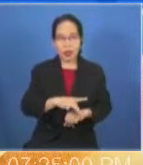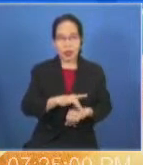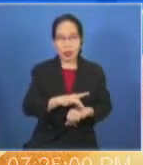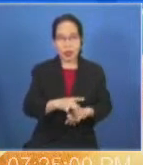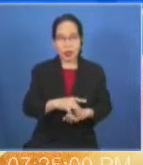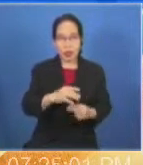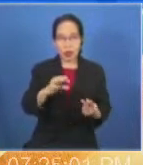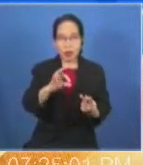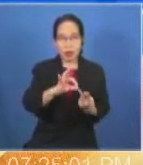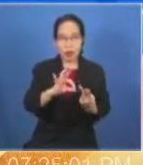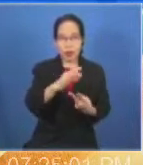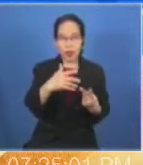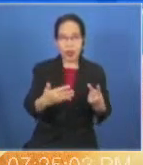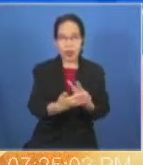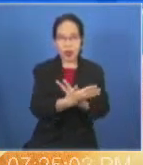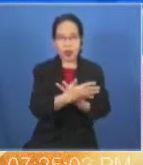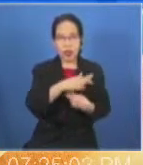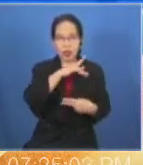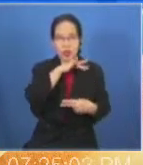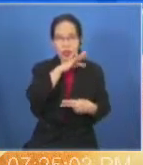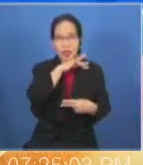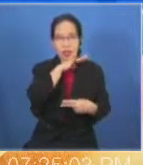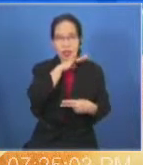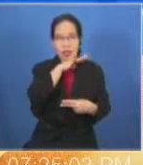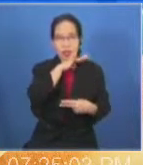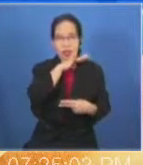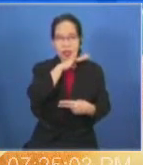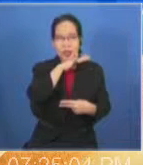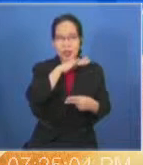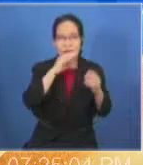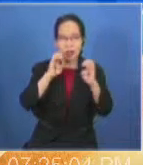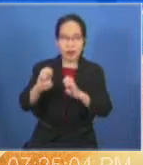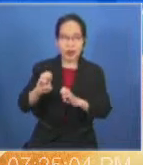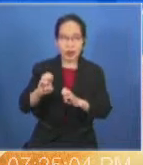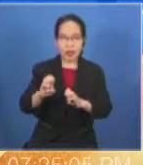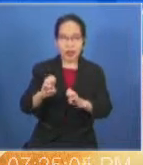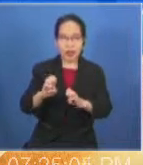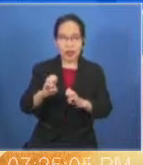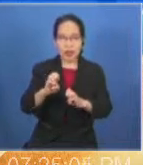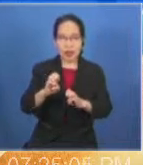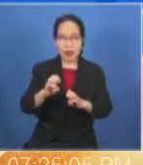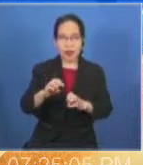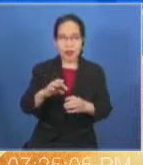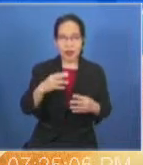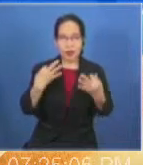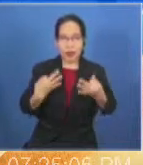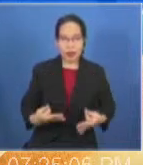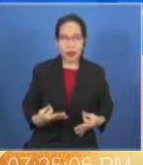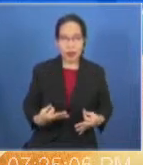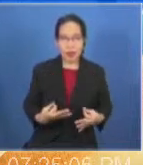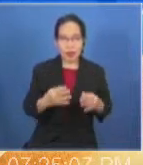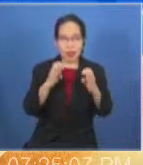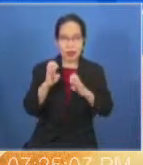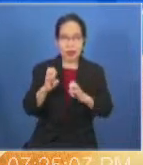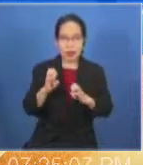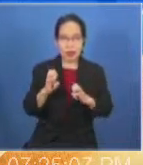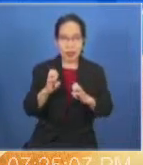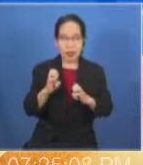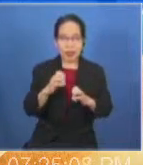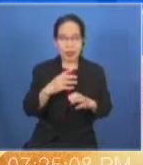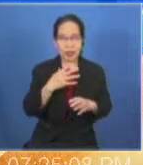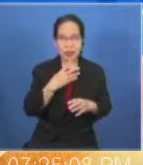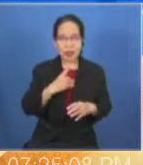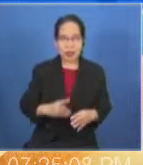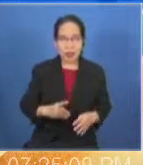verse 5, mortify therefore your members which are upon the earth, fornication, uncleanness, inordinate